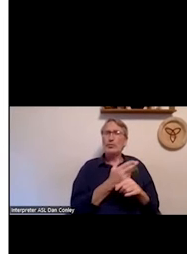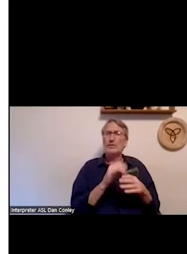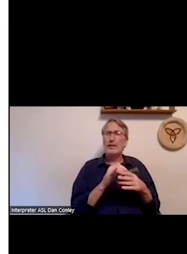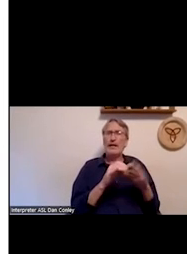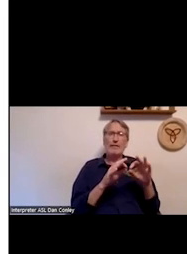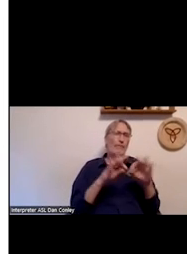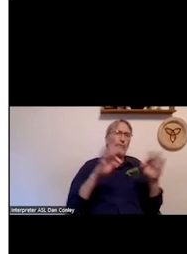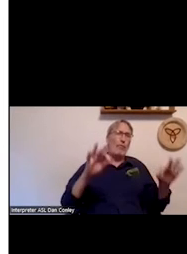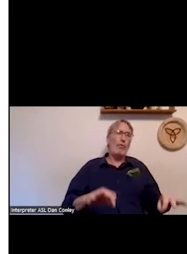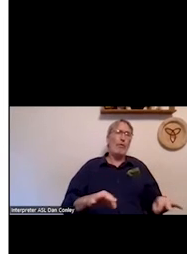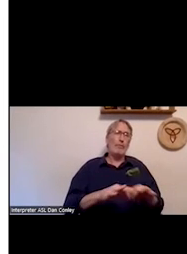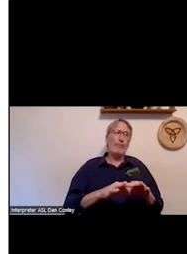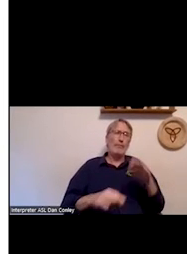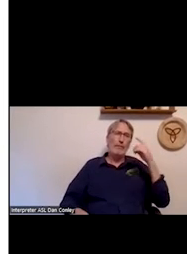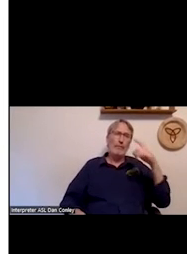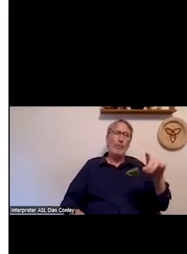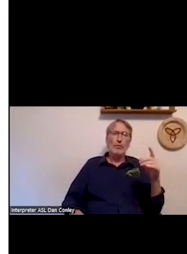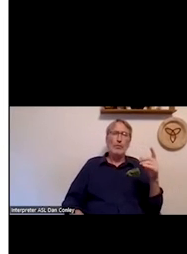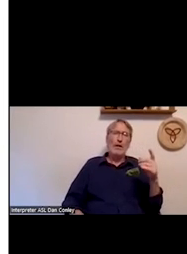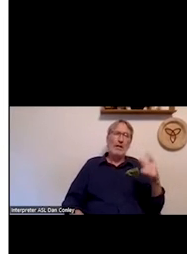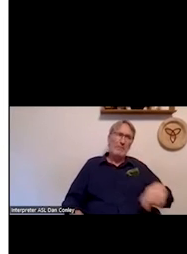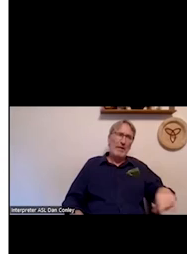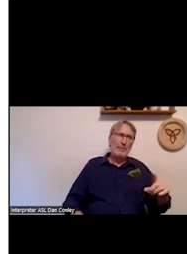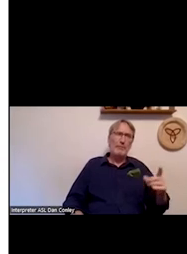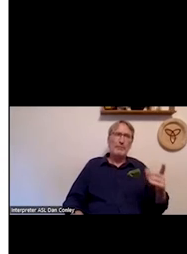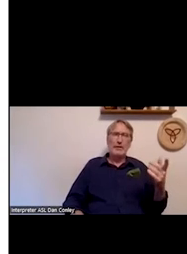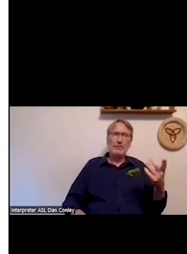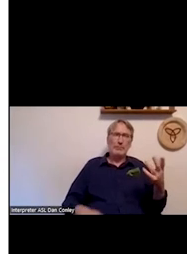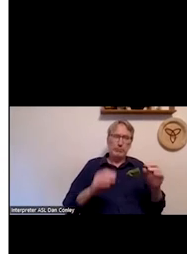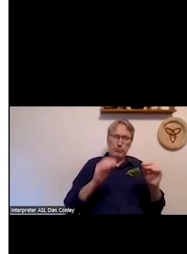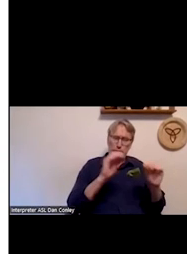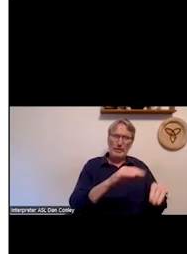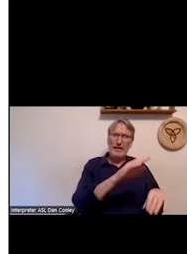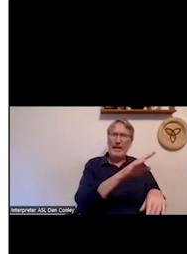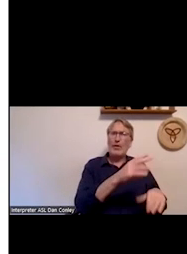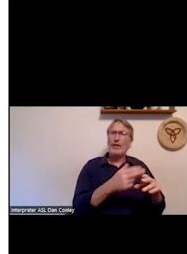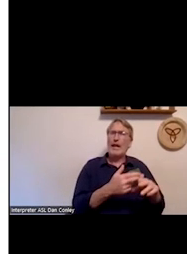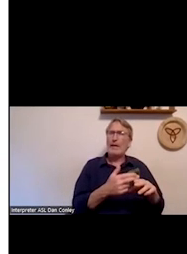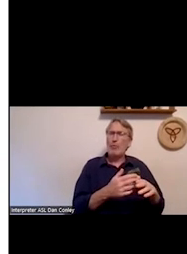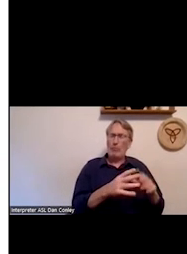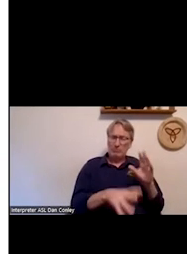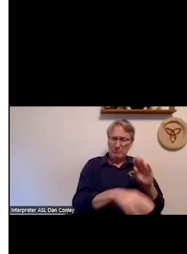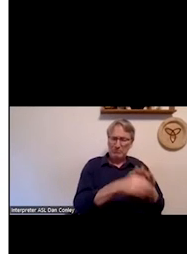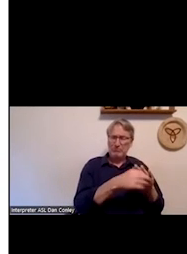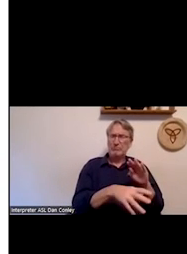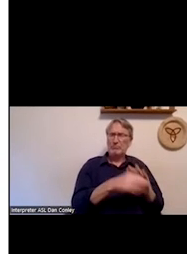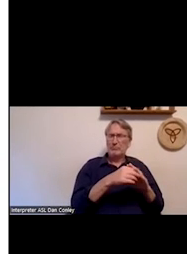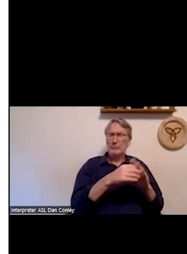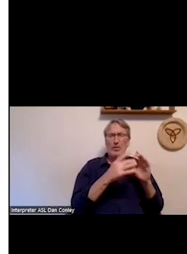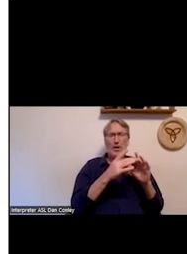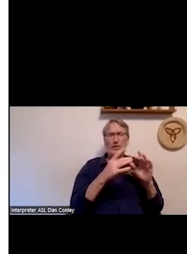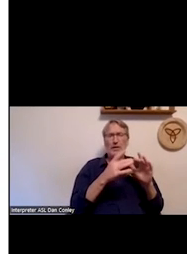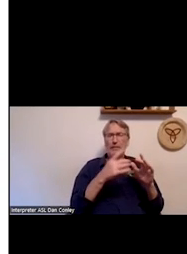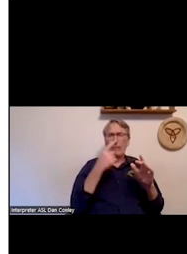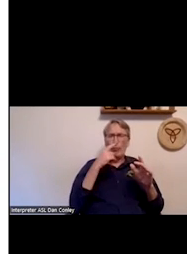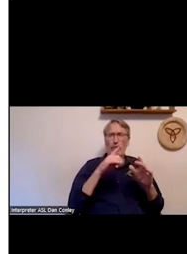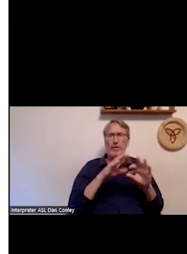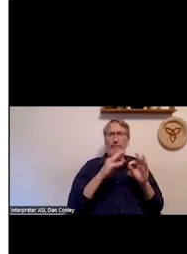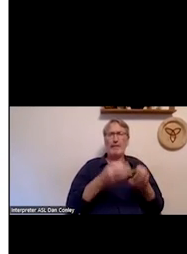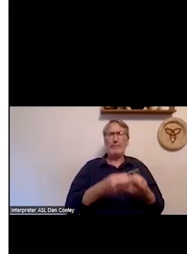for pediatric practices to insert the name of their practice and other key contact information that they want families to